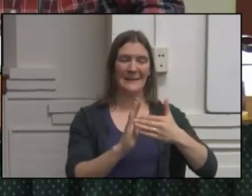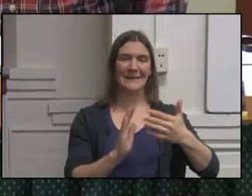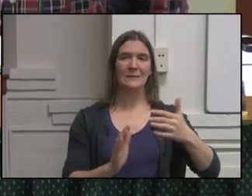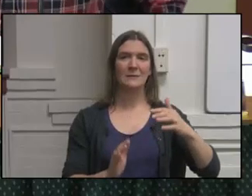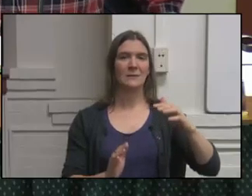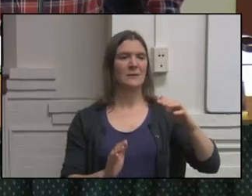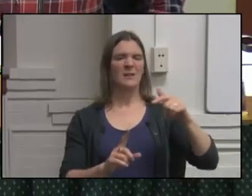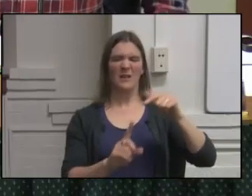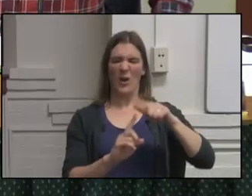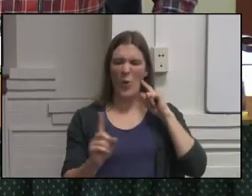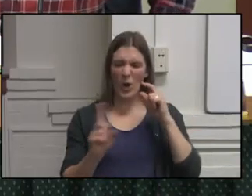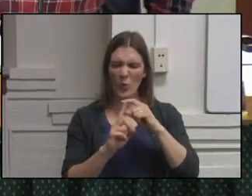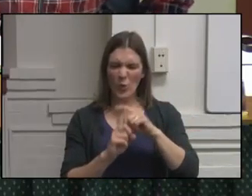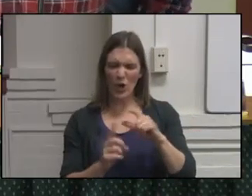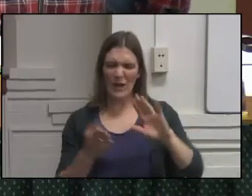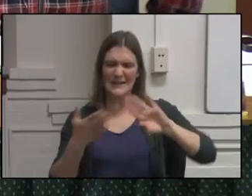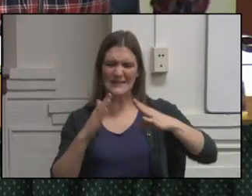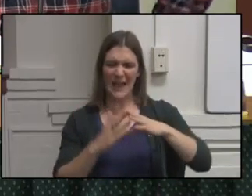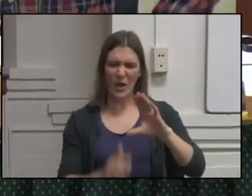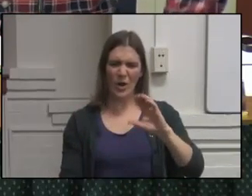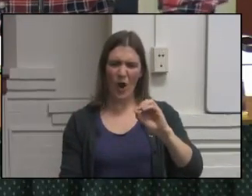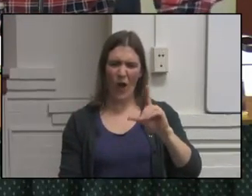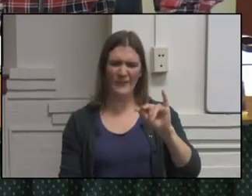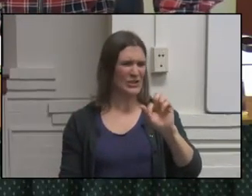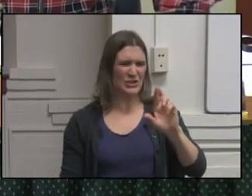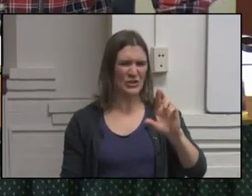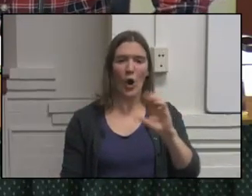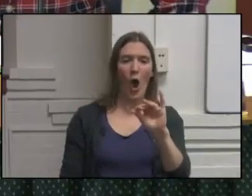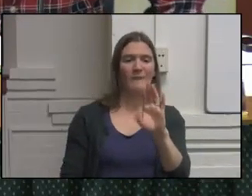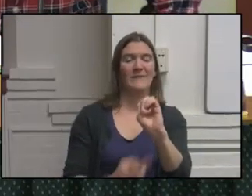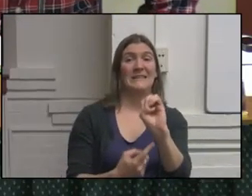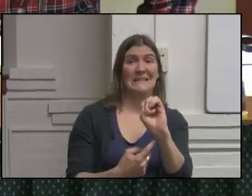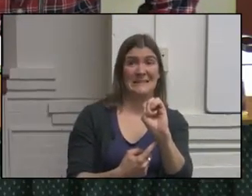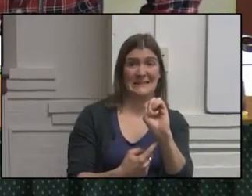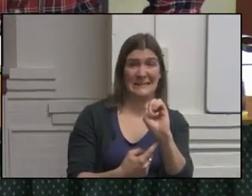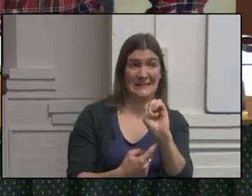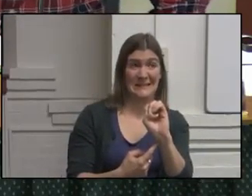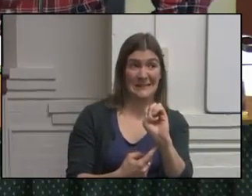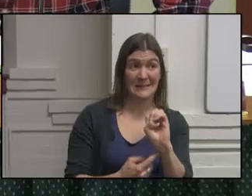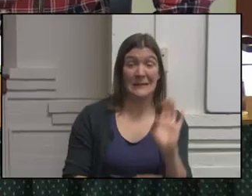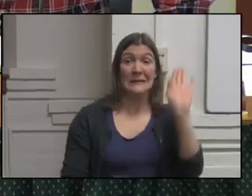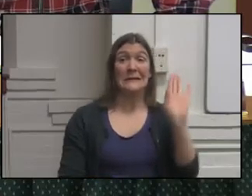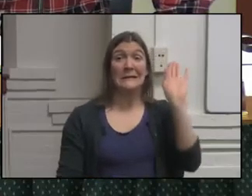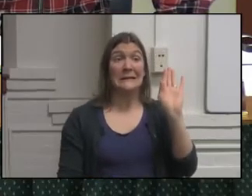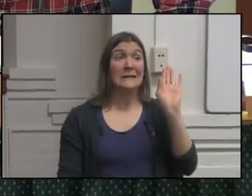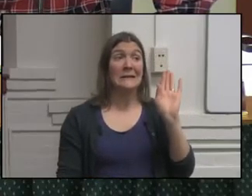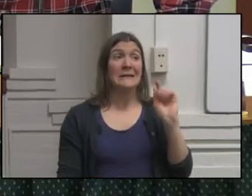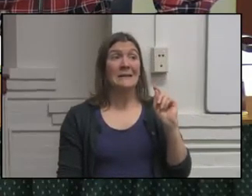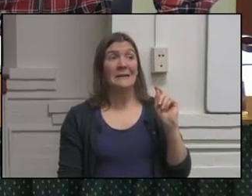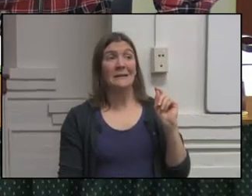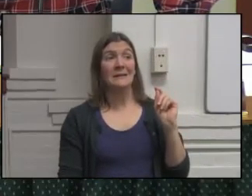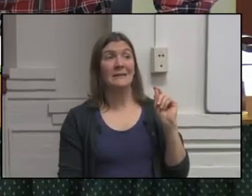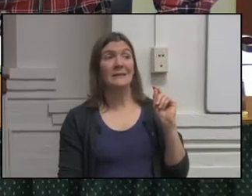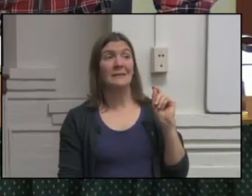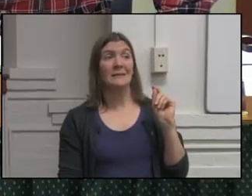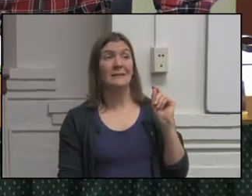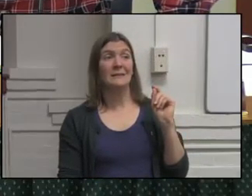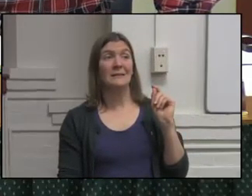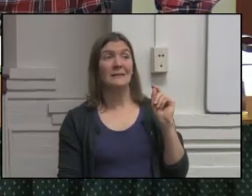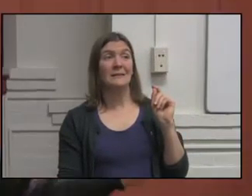officer in this spot right here. So I'll make that change before we sign. Well, at the very least, we're